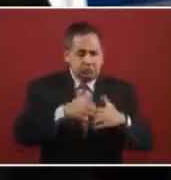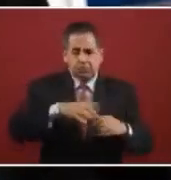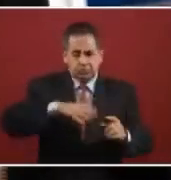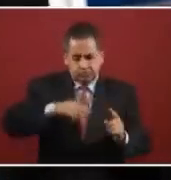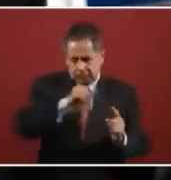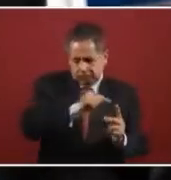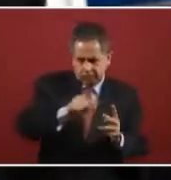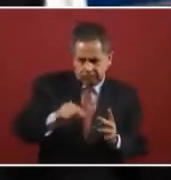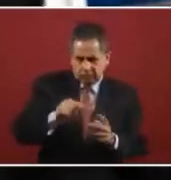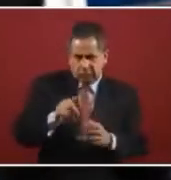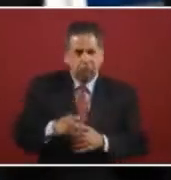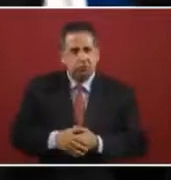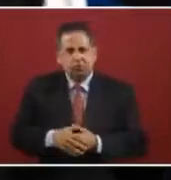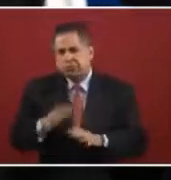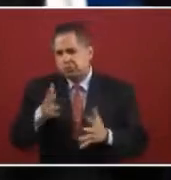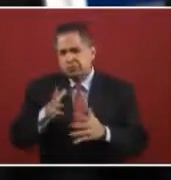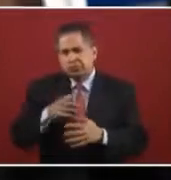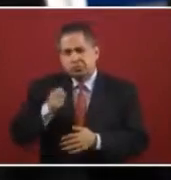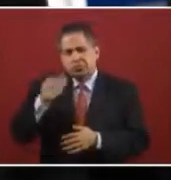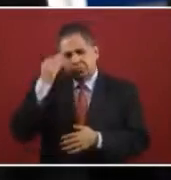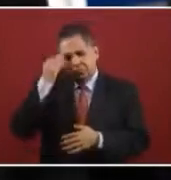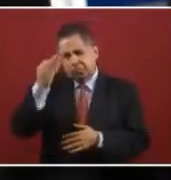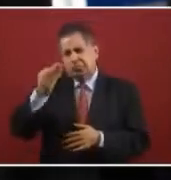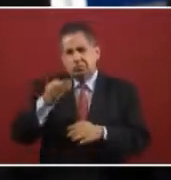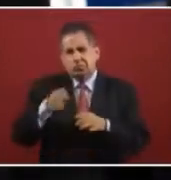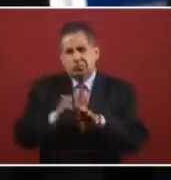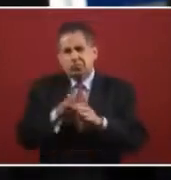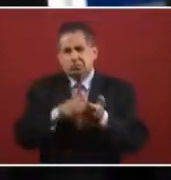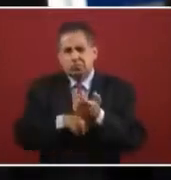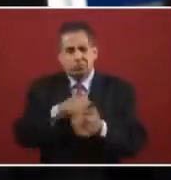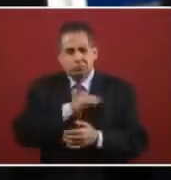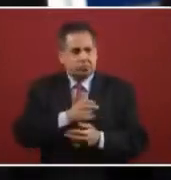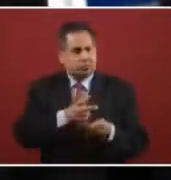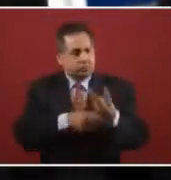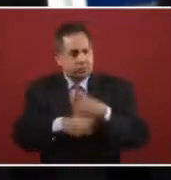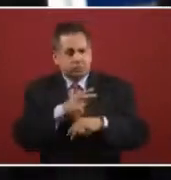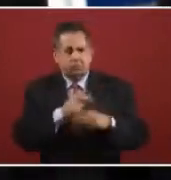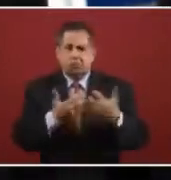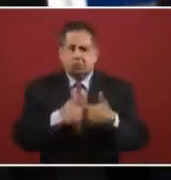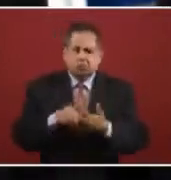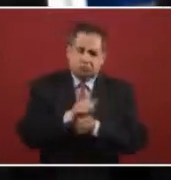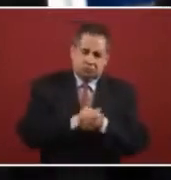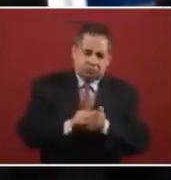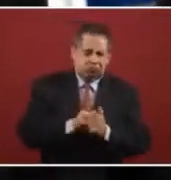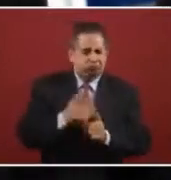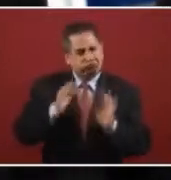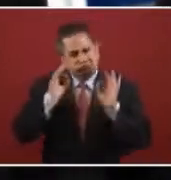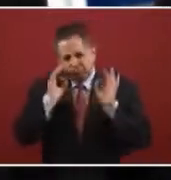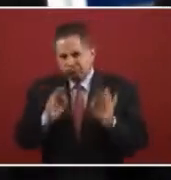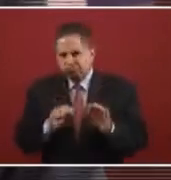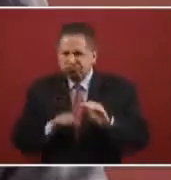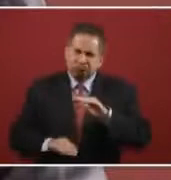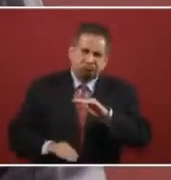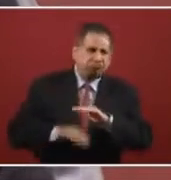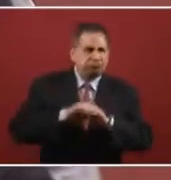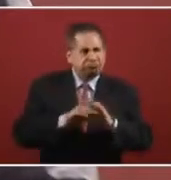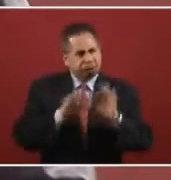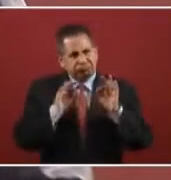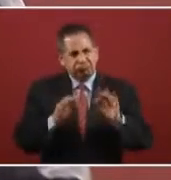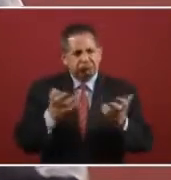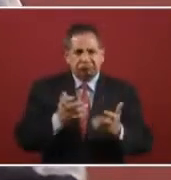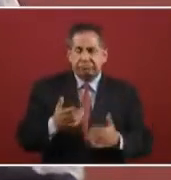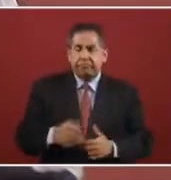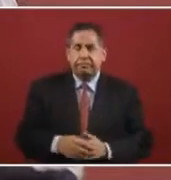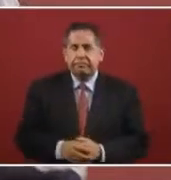infrastructure? How much time do you estimate it will be producing